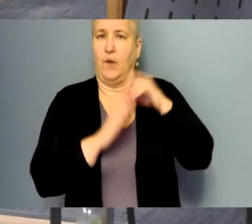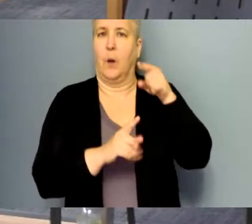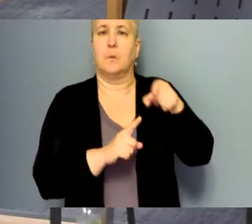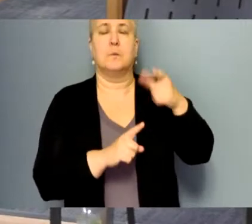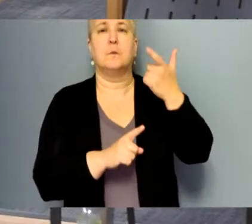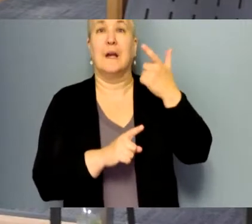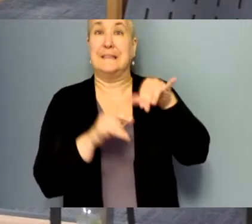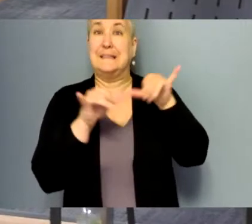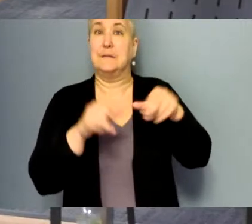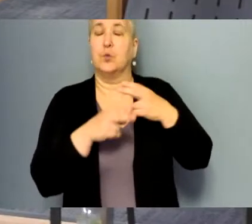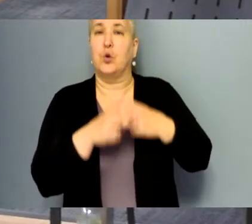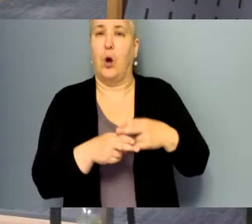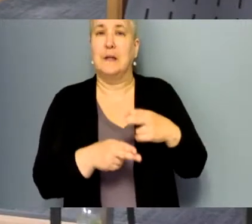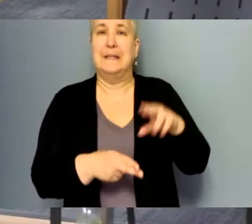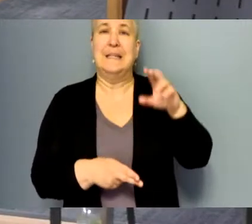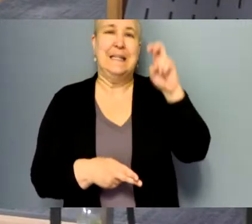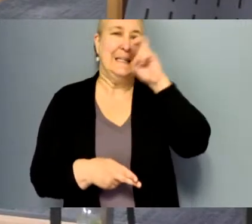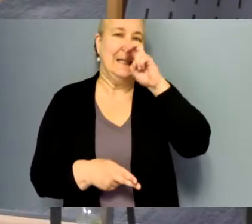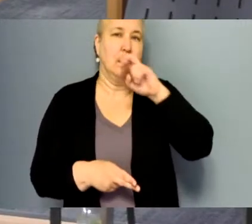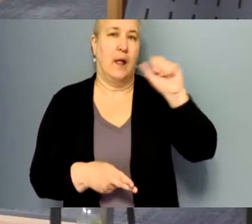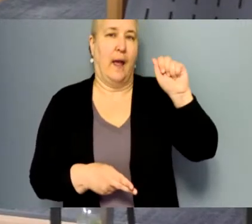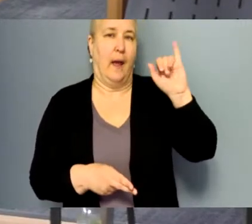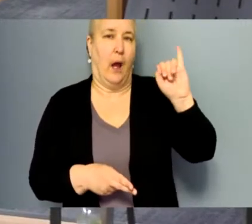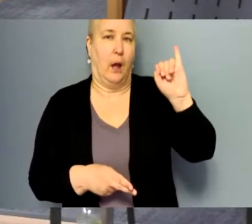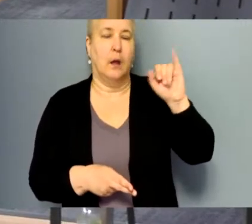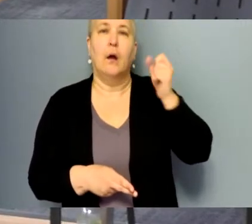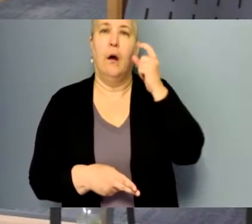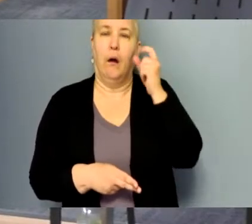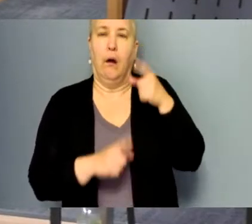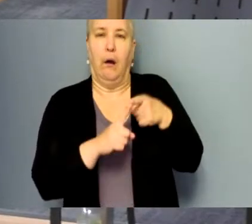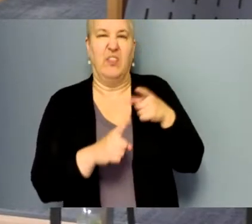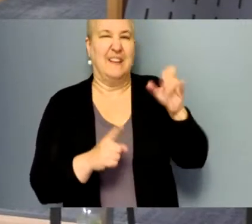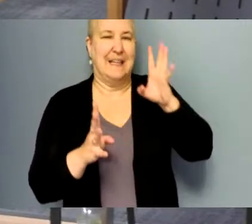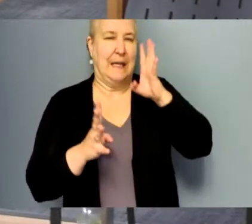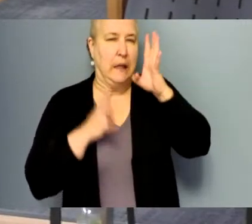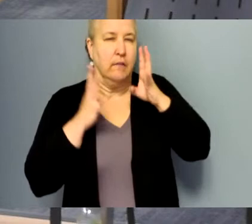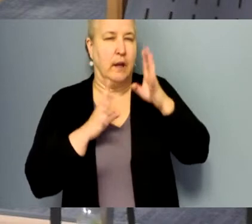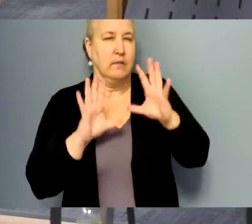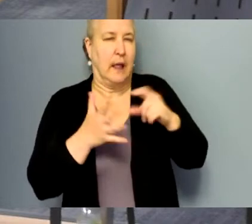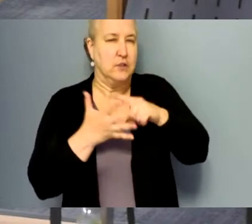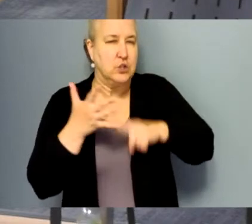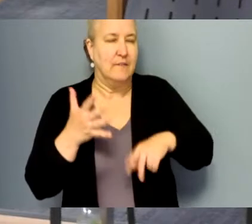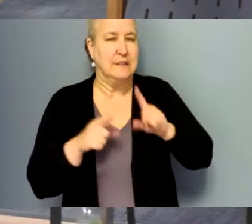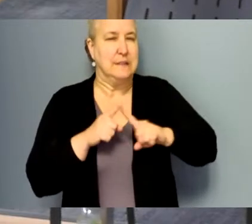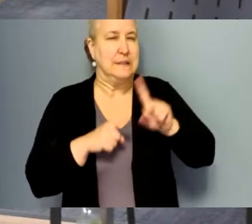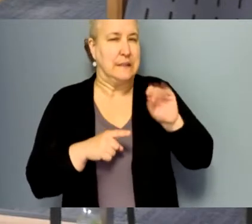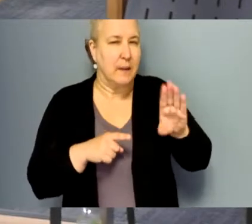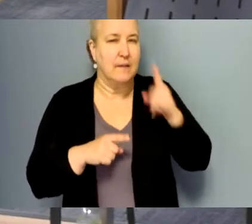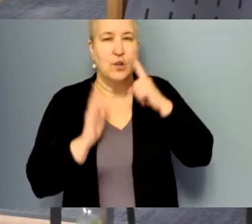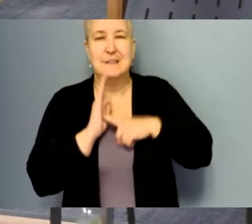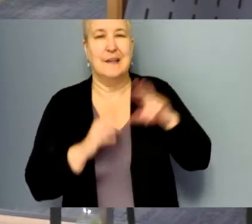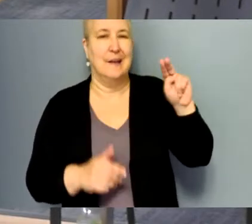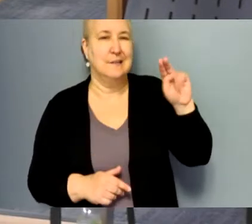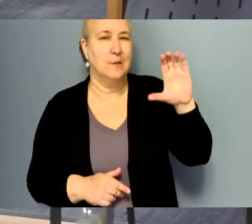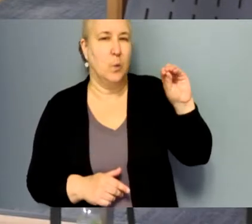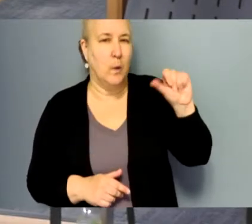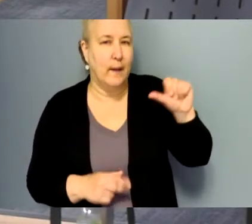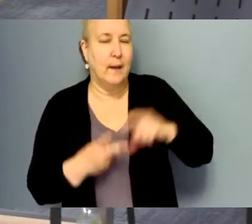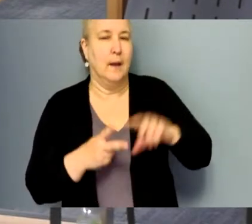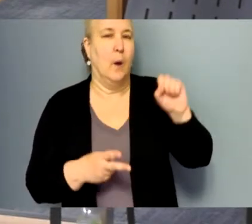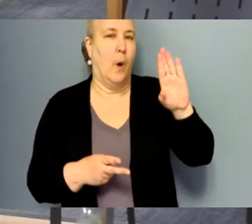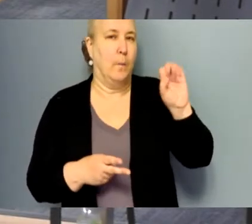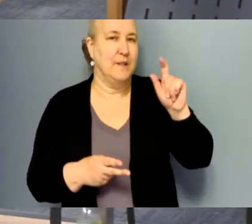a system called Eagle AI. It is an innovative collection of databases such as the NCOA,